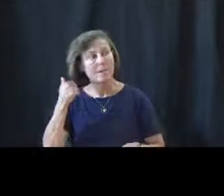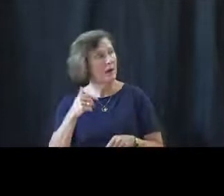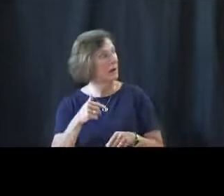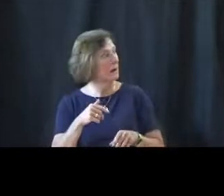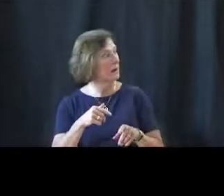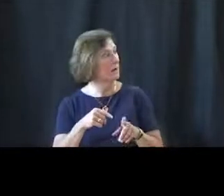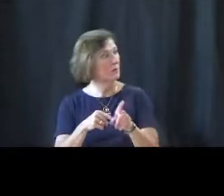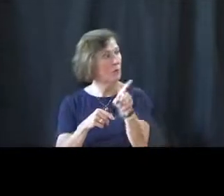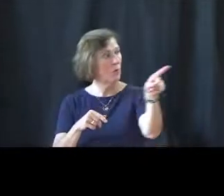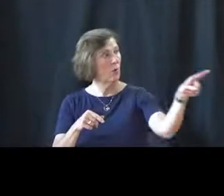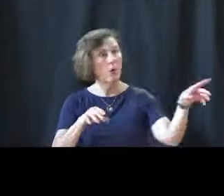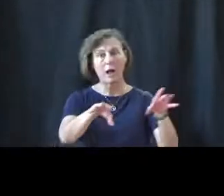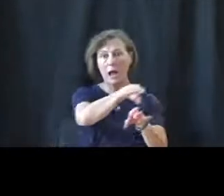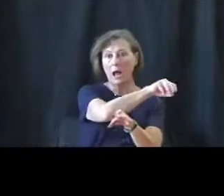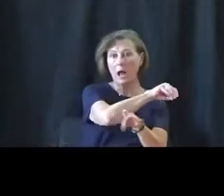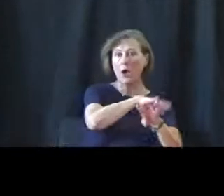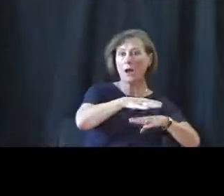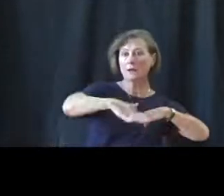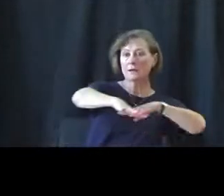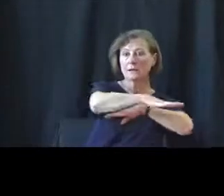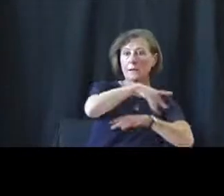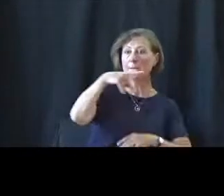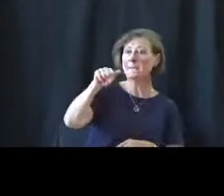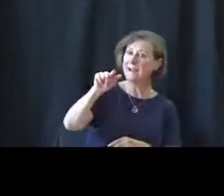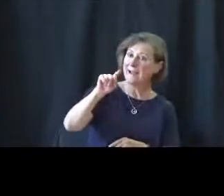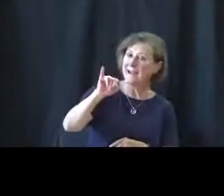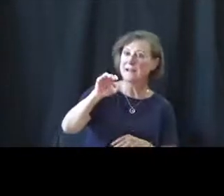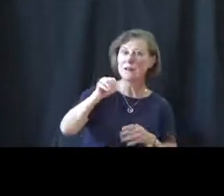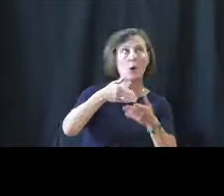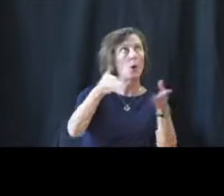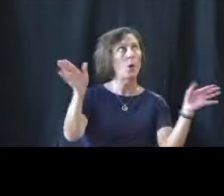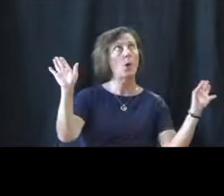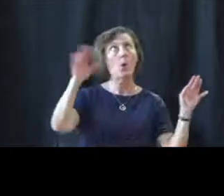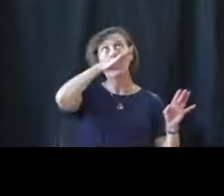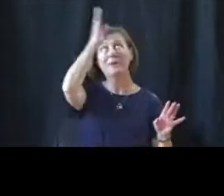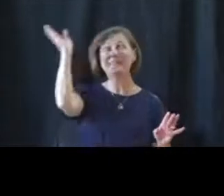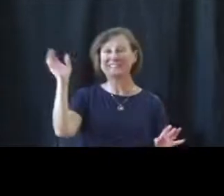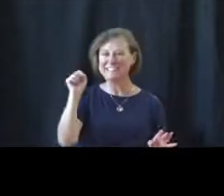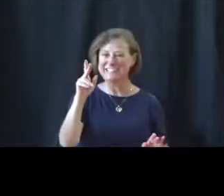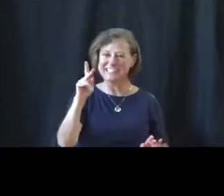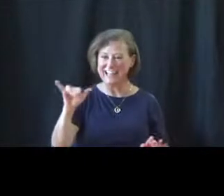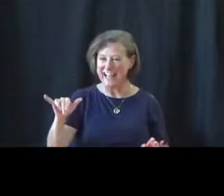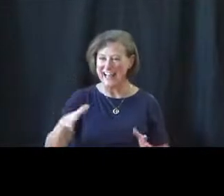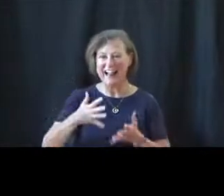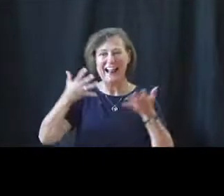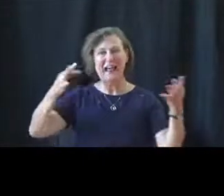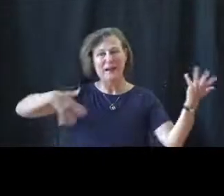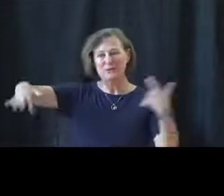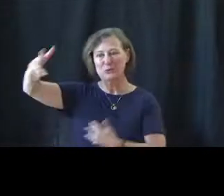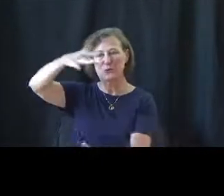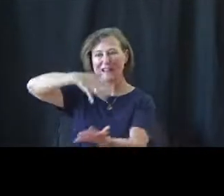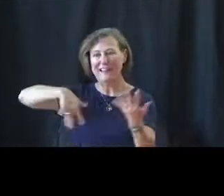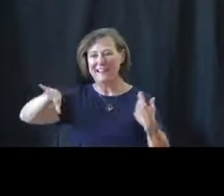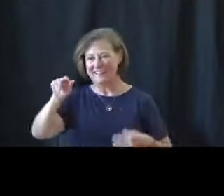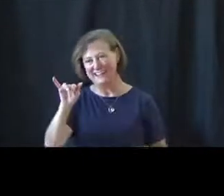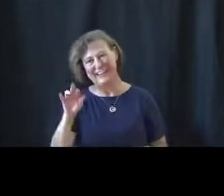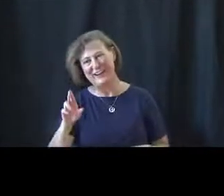the door and onto the patio where there's, an open sky and lots of circulating air.